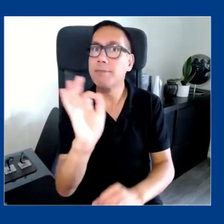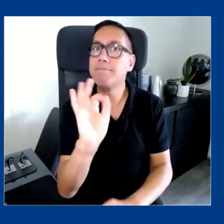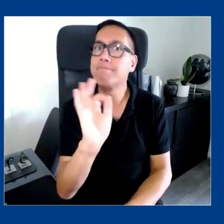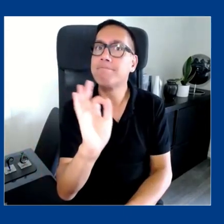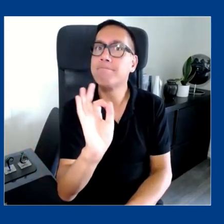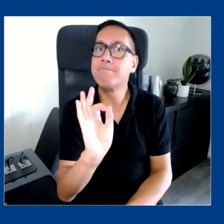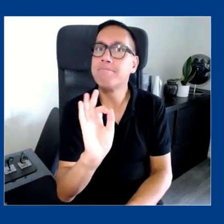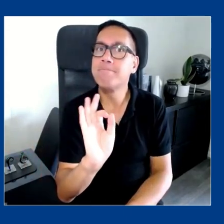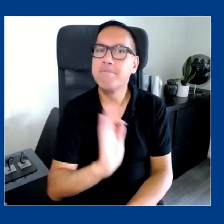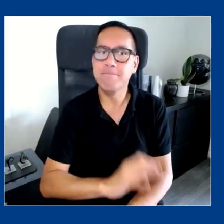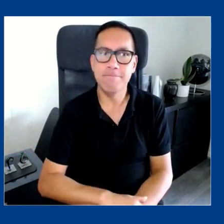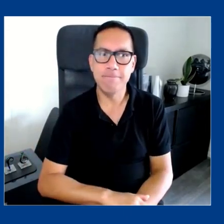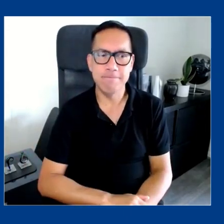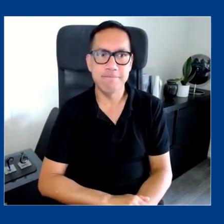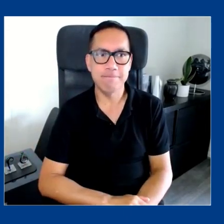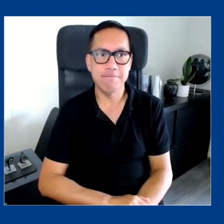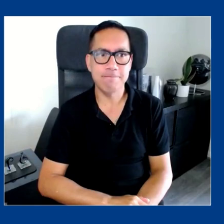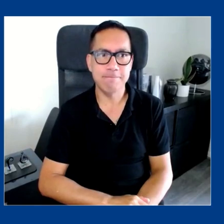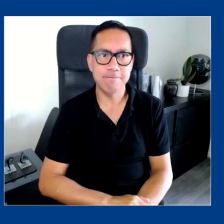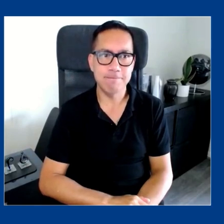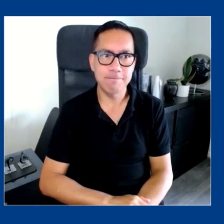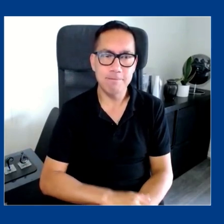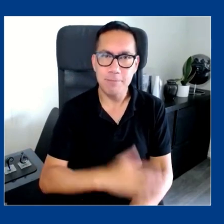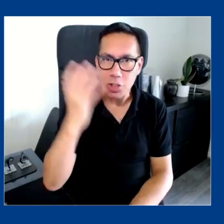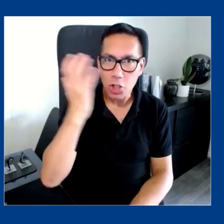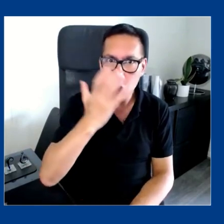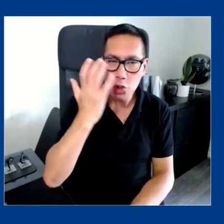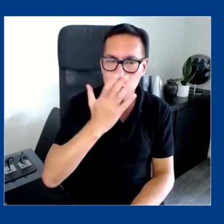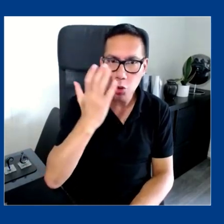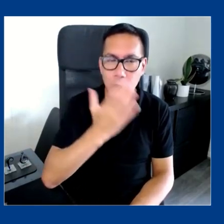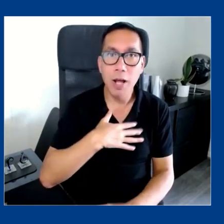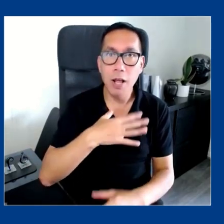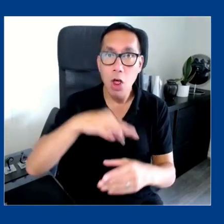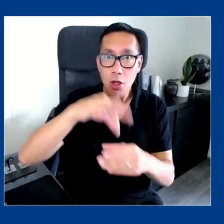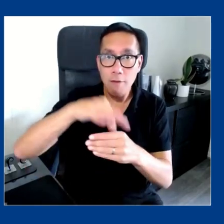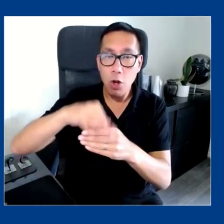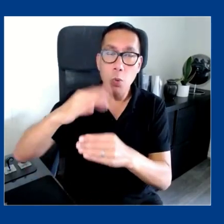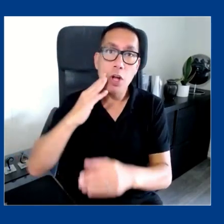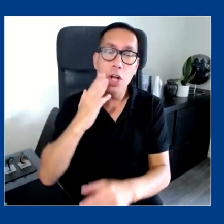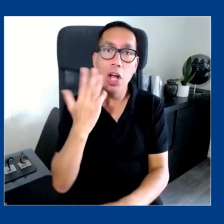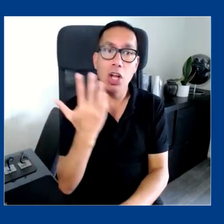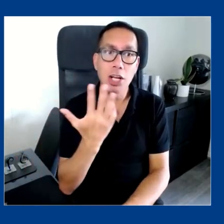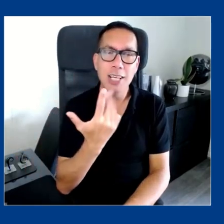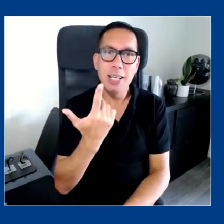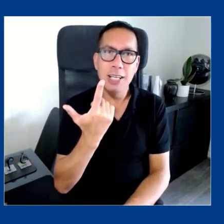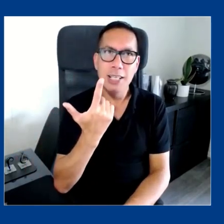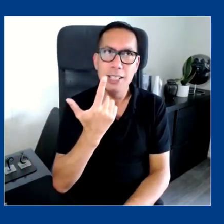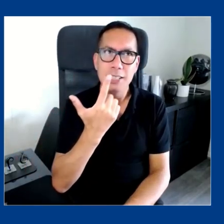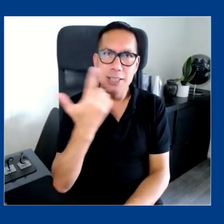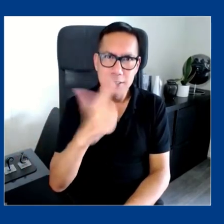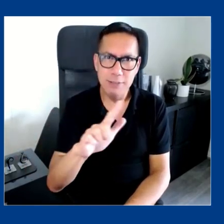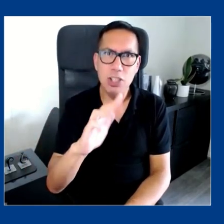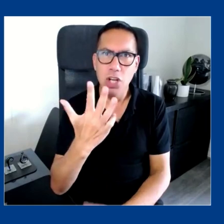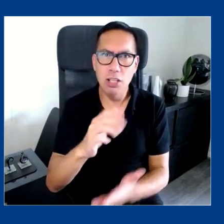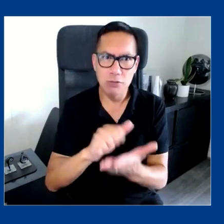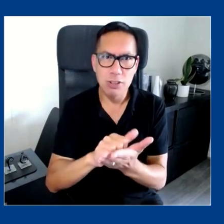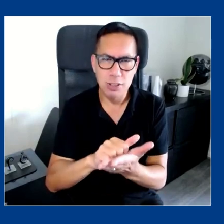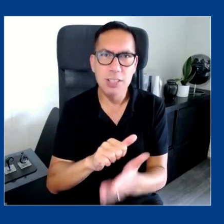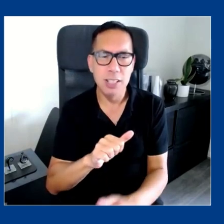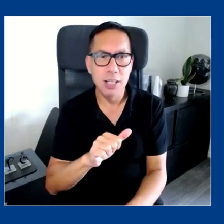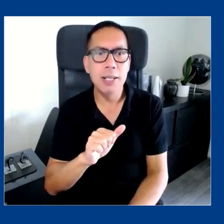Yeah, sorry, the plebiscite was in 1999, yes. Yes. Now, I understand that